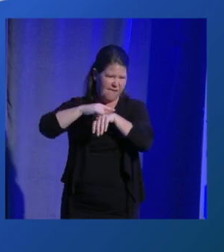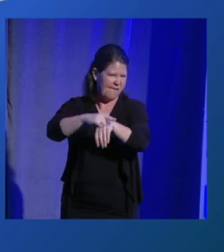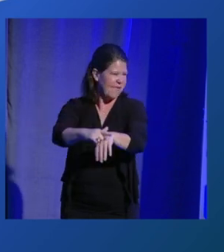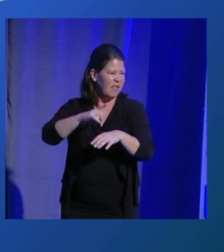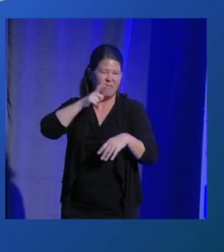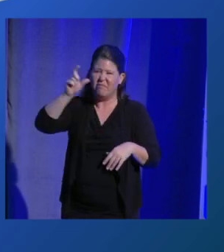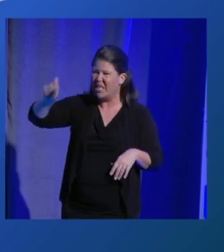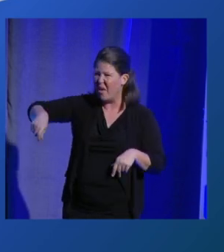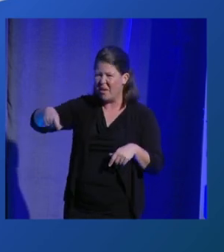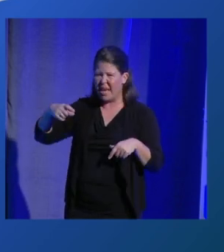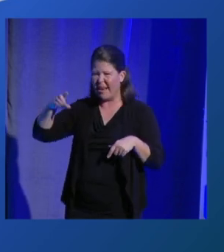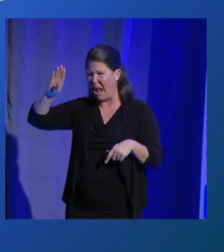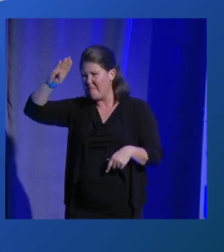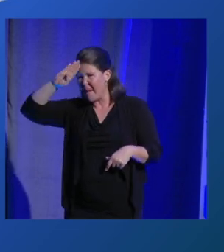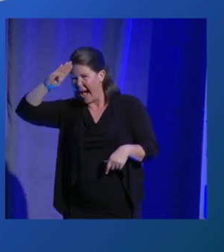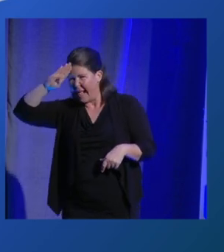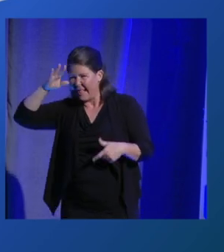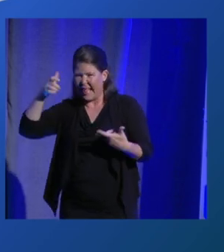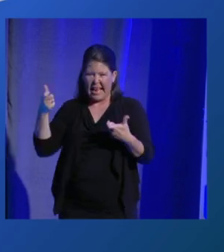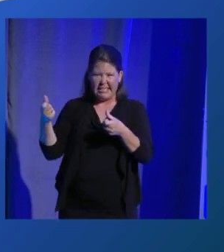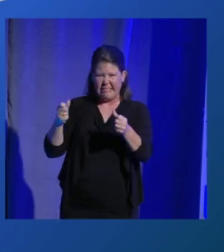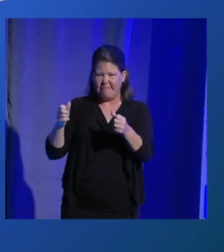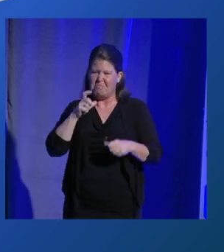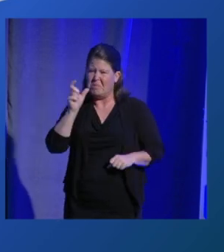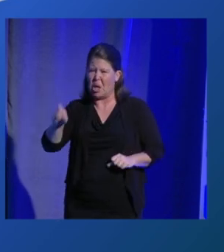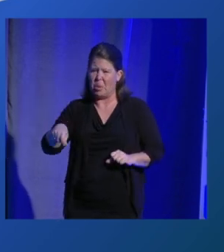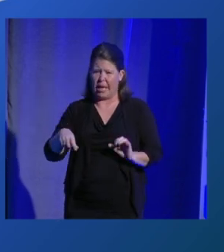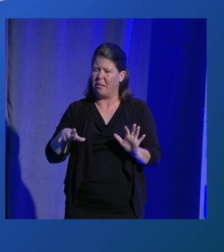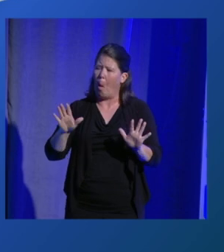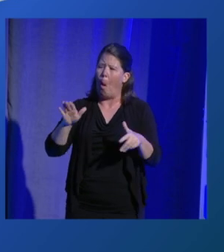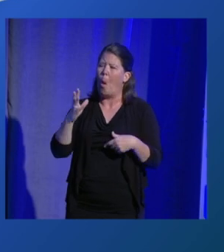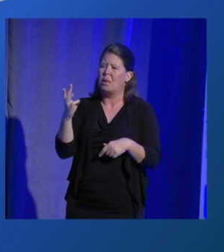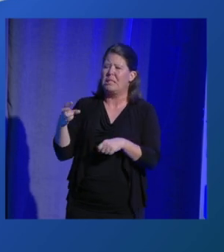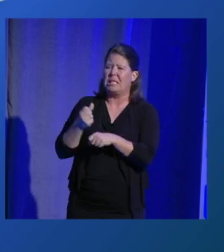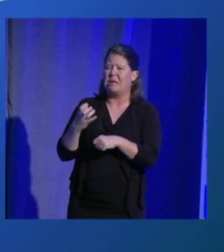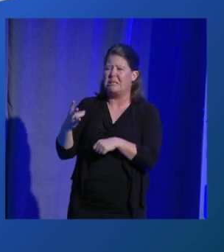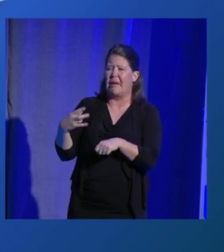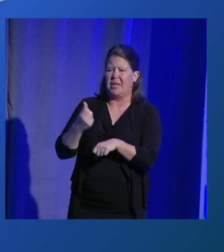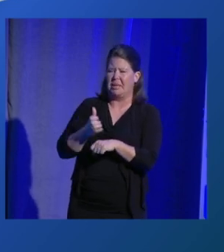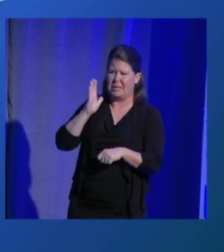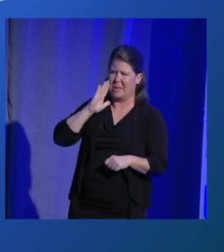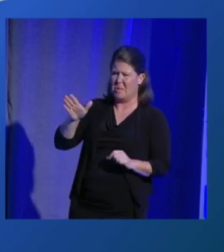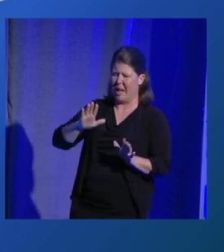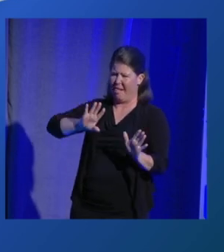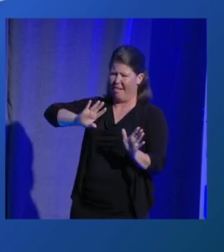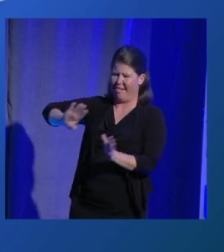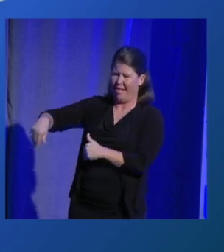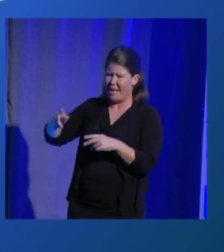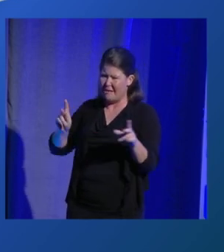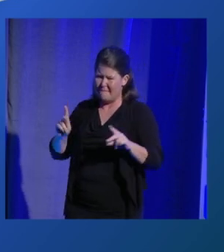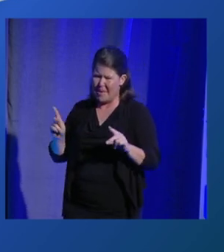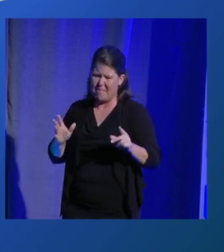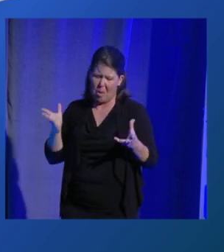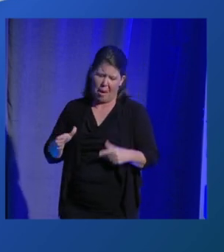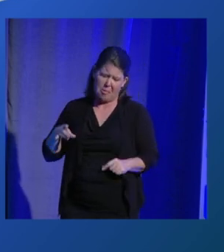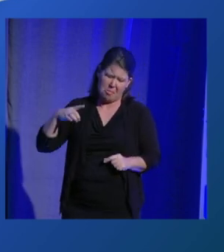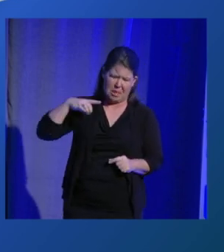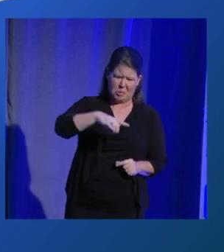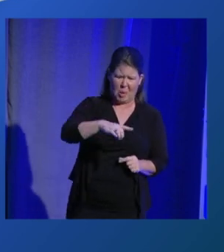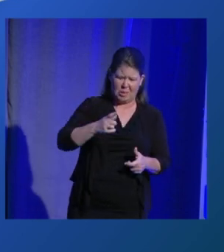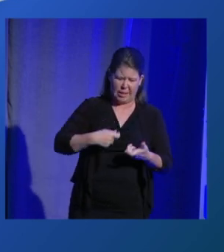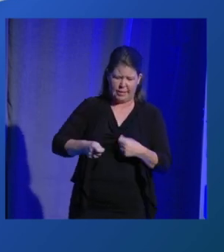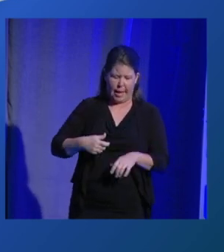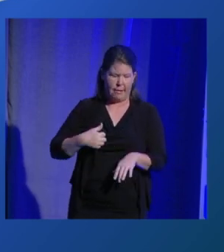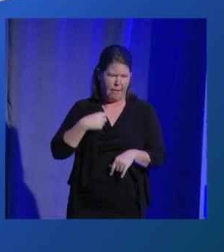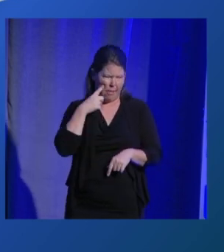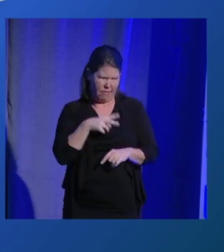six or seven years we'd be we' be primarily using drones and I remember thinking gosh he might be right but how am I going